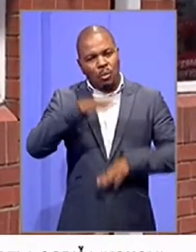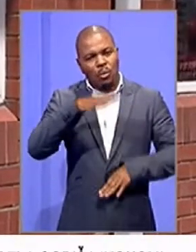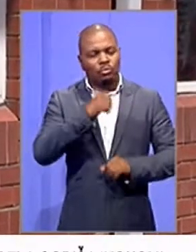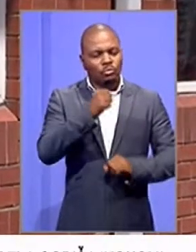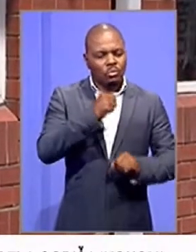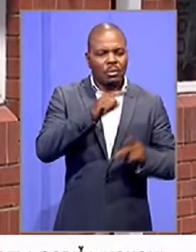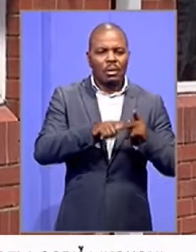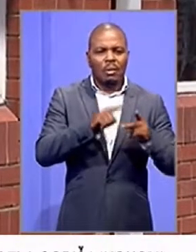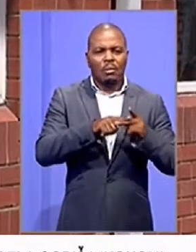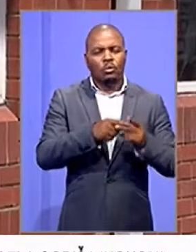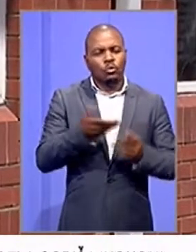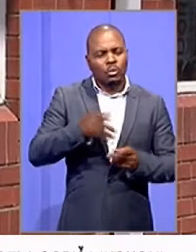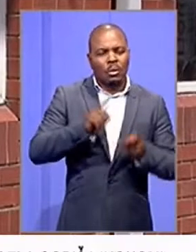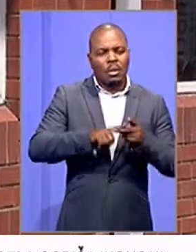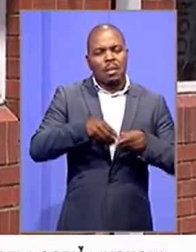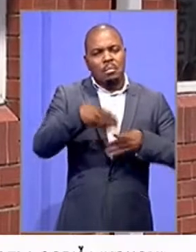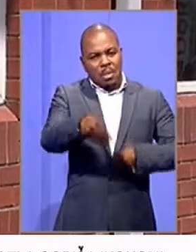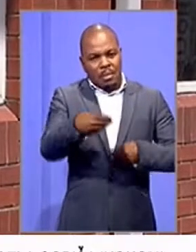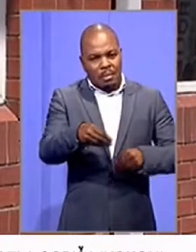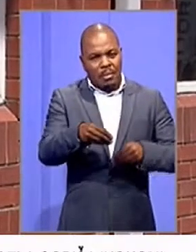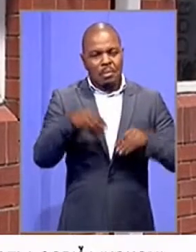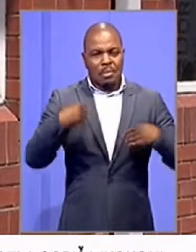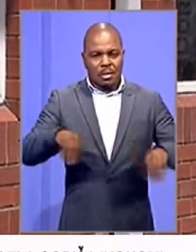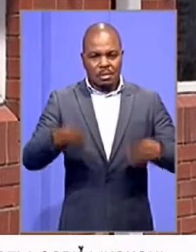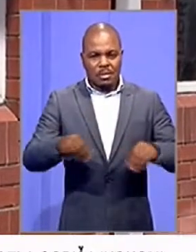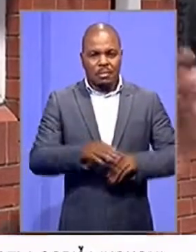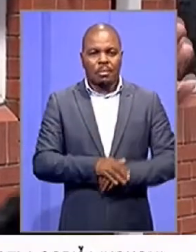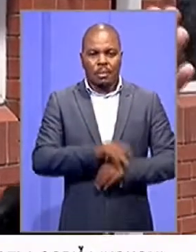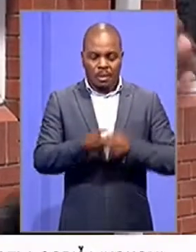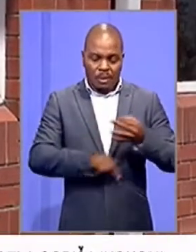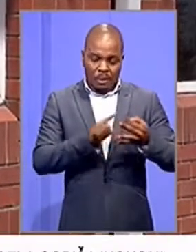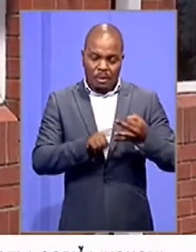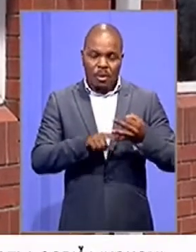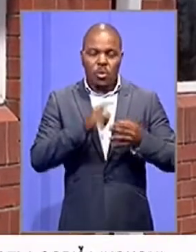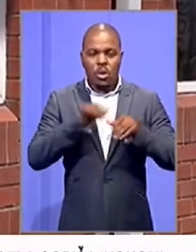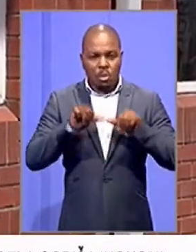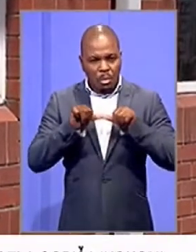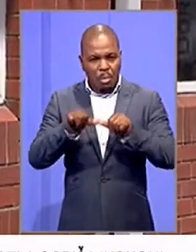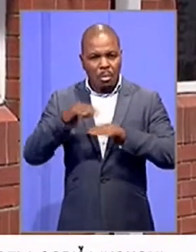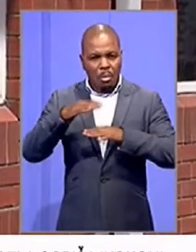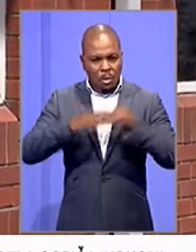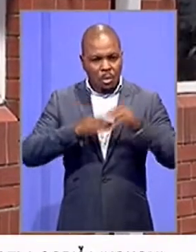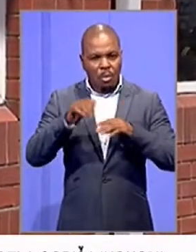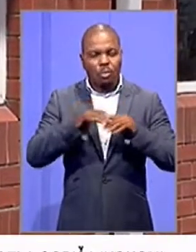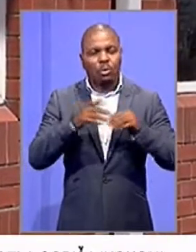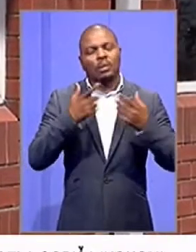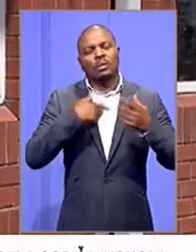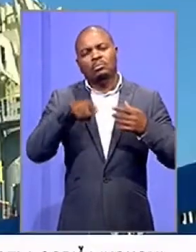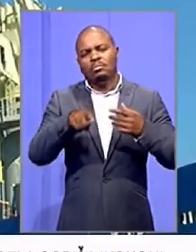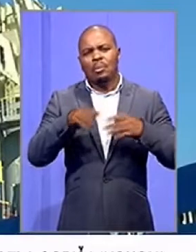industry and almost double its capacity. Thirdly, to continue to build further crane infrastructure into